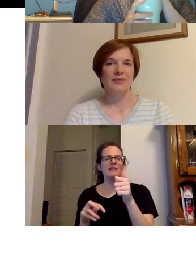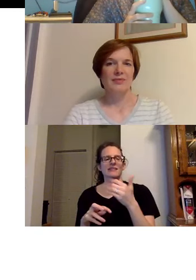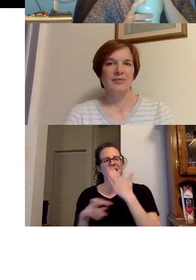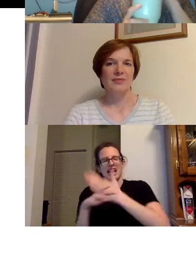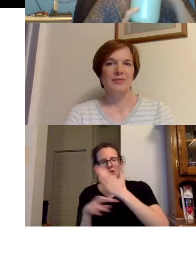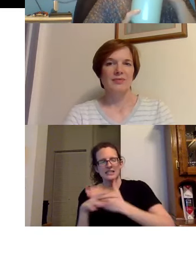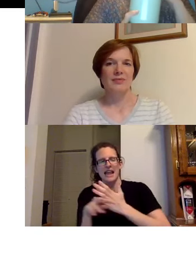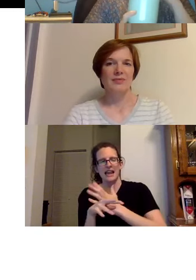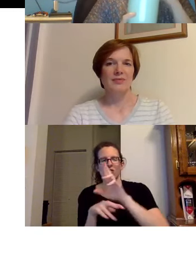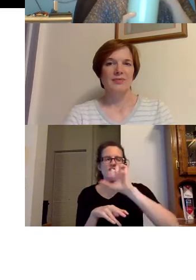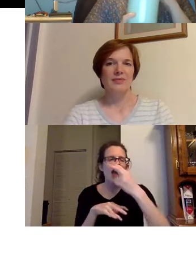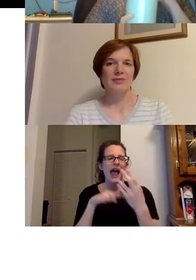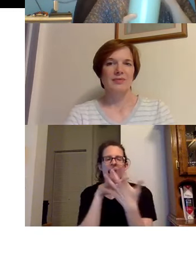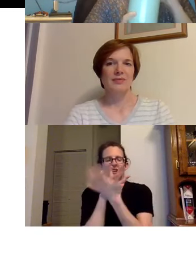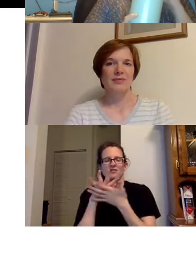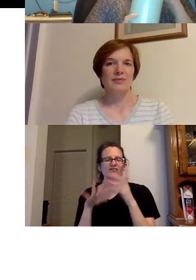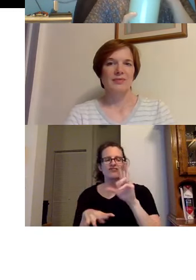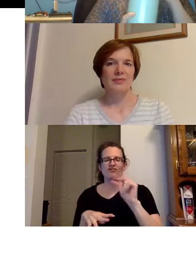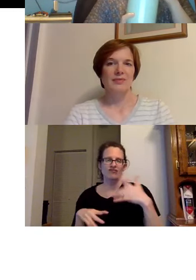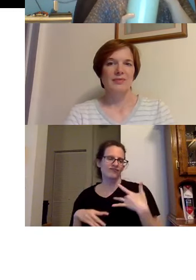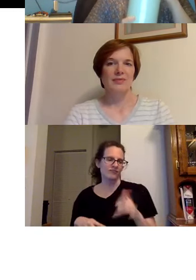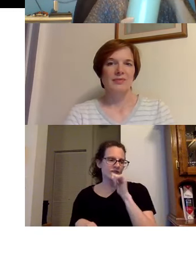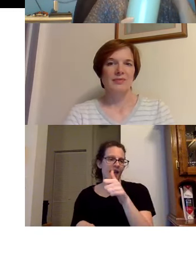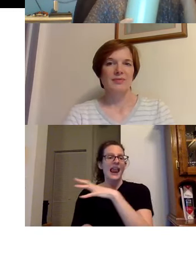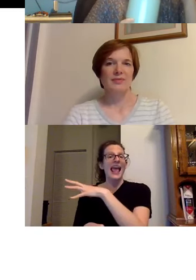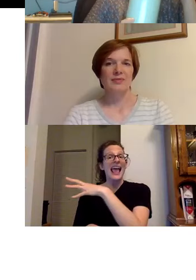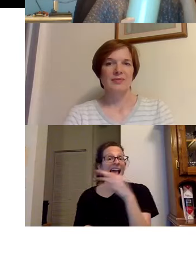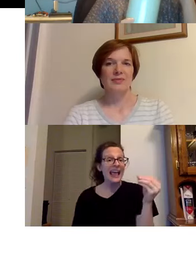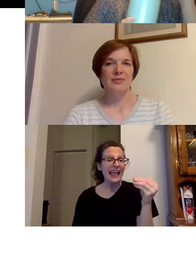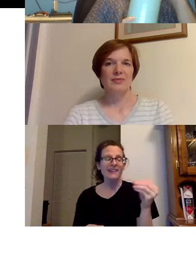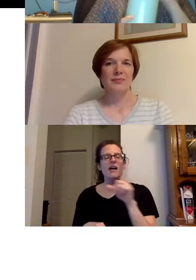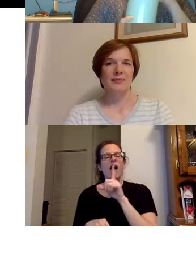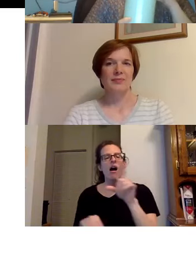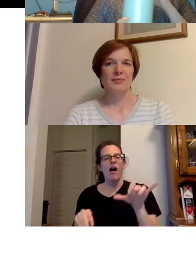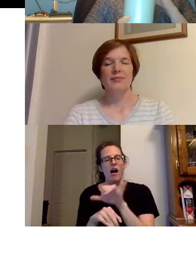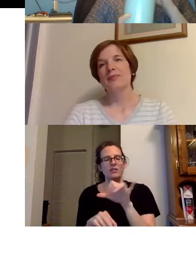oils. And it's also the location of many of those Vitaflex points that we